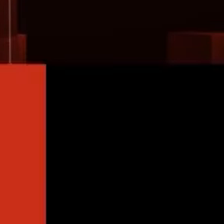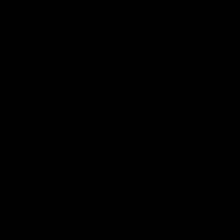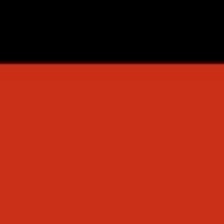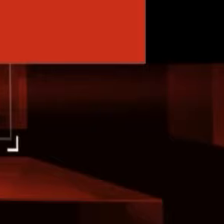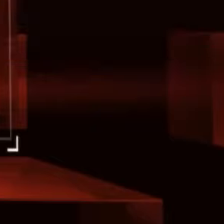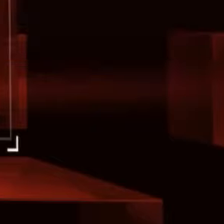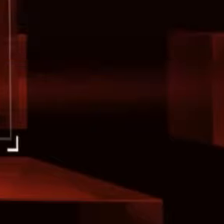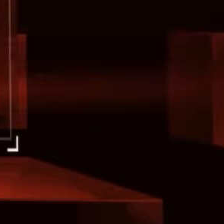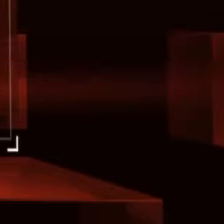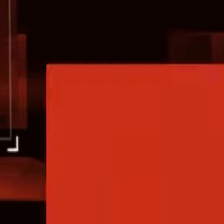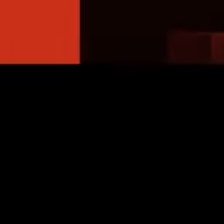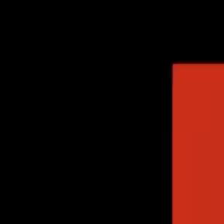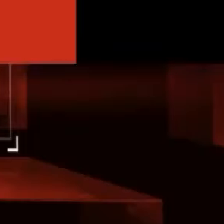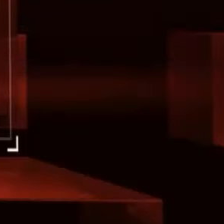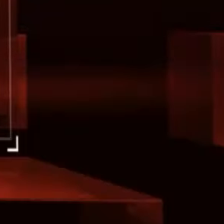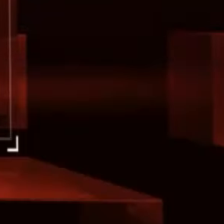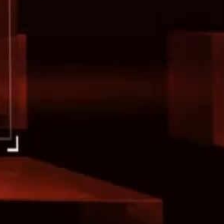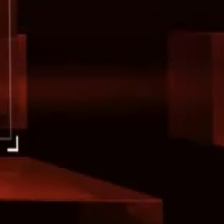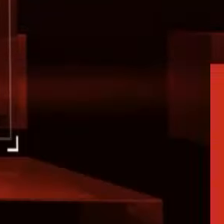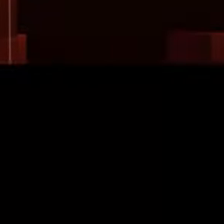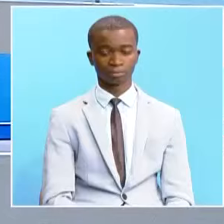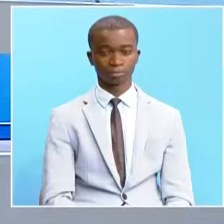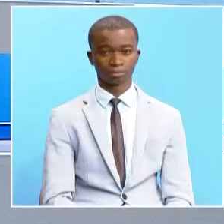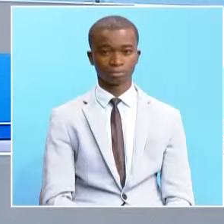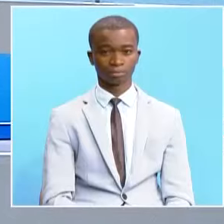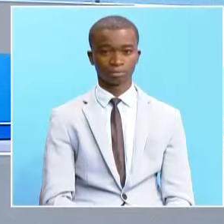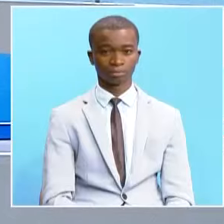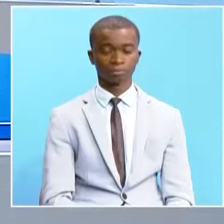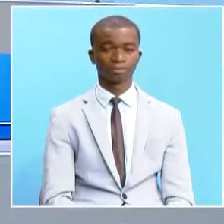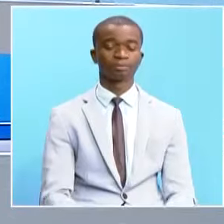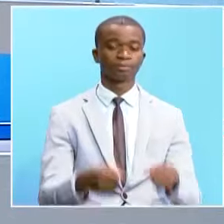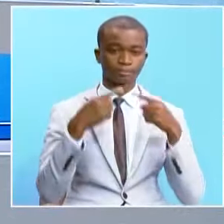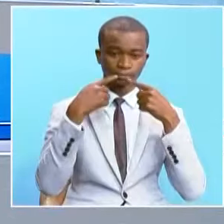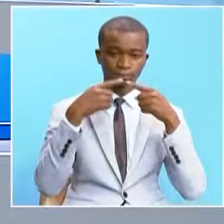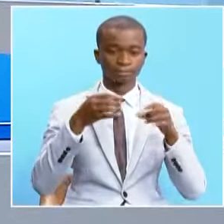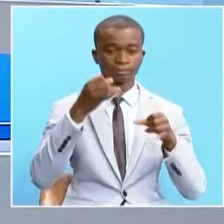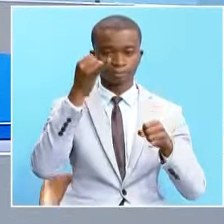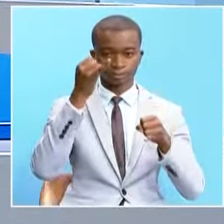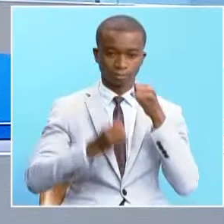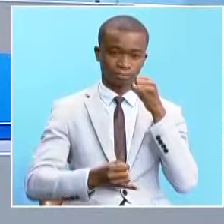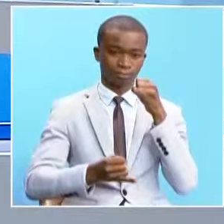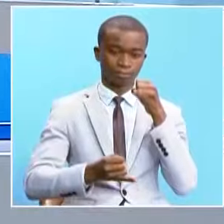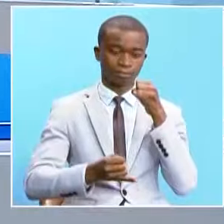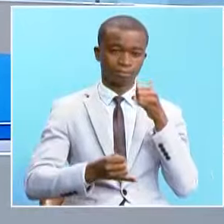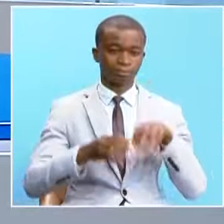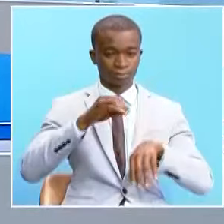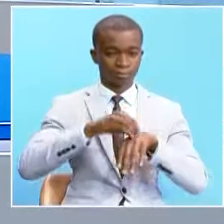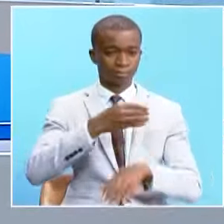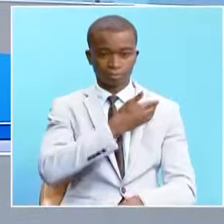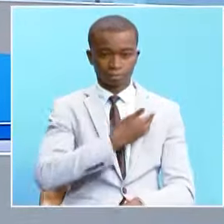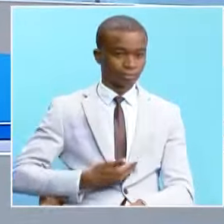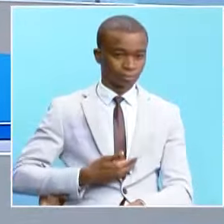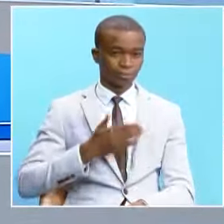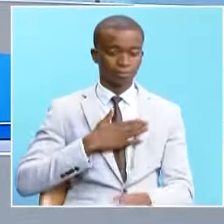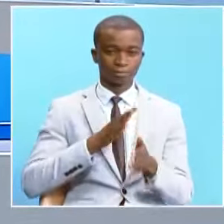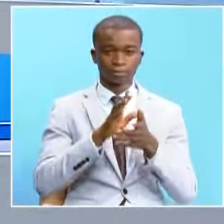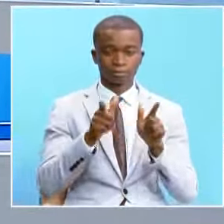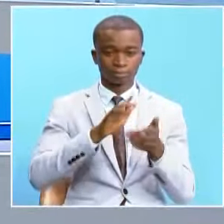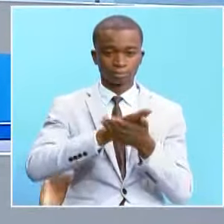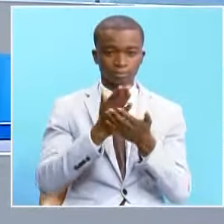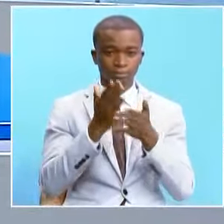to reversing biodiversity loss. We end the news on that note. On behalf of my sign language interpreter,